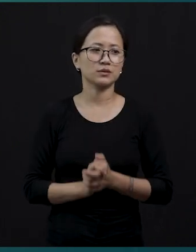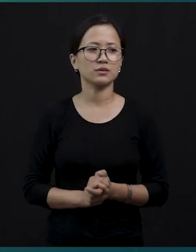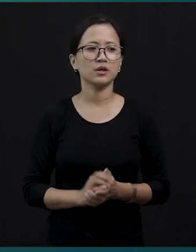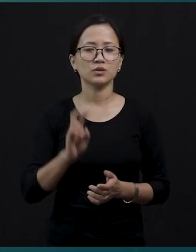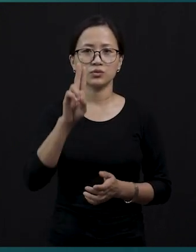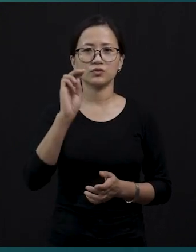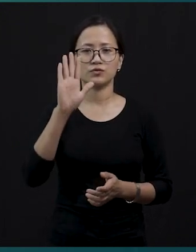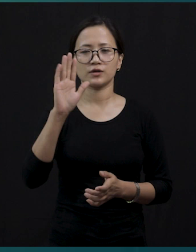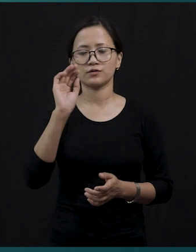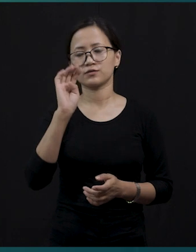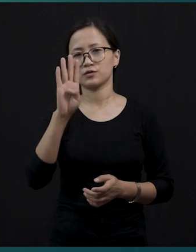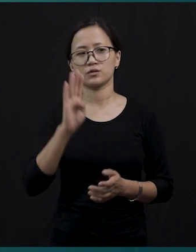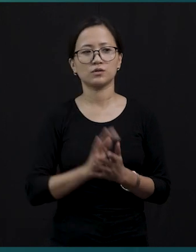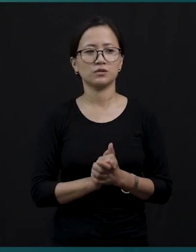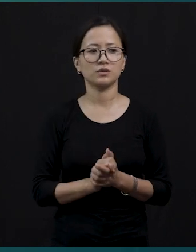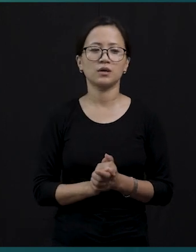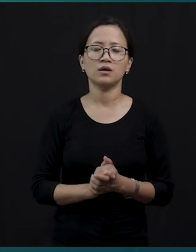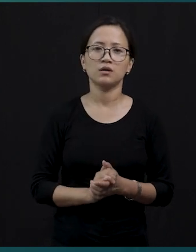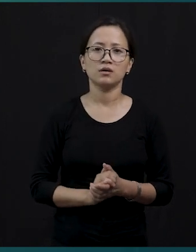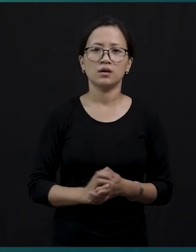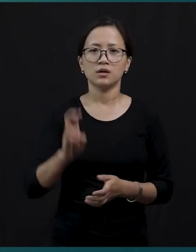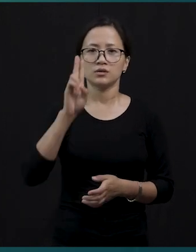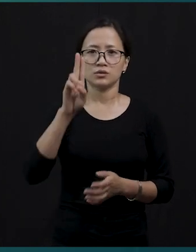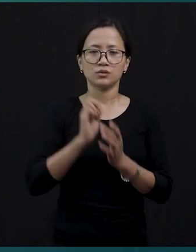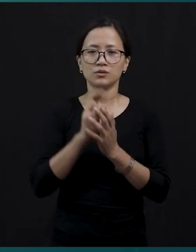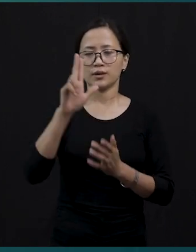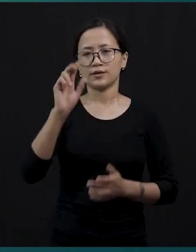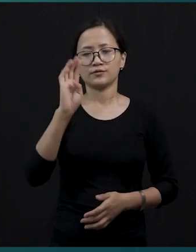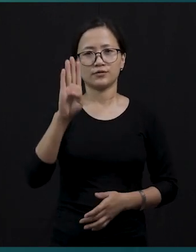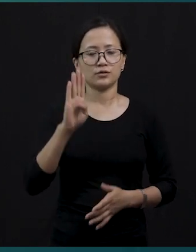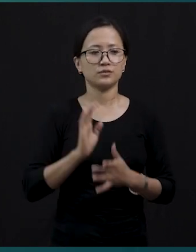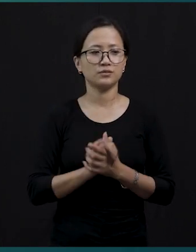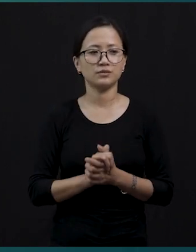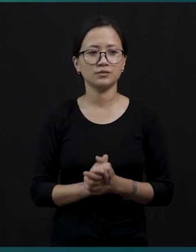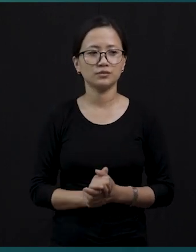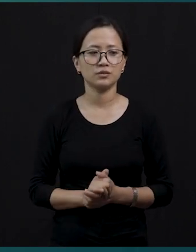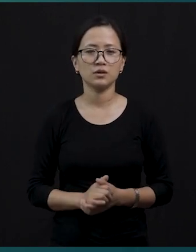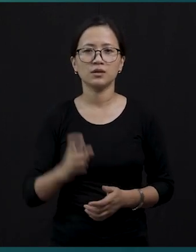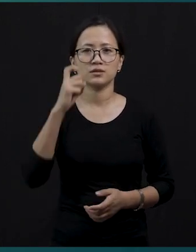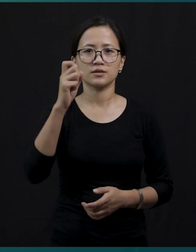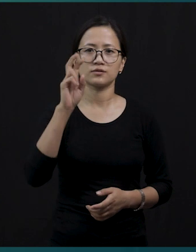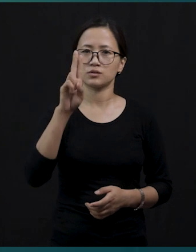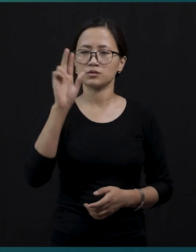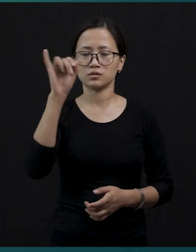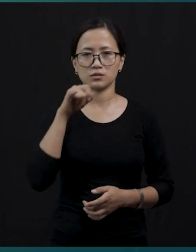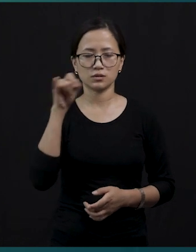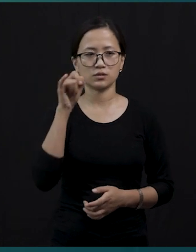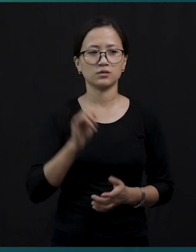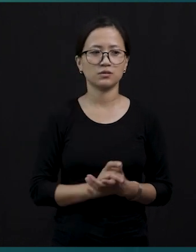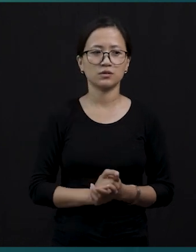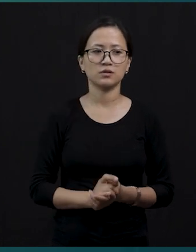we have 254 as the smallest number among them. Next you have 284, then we